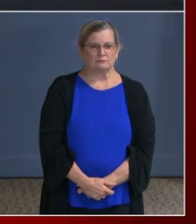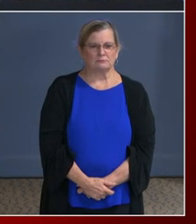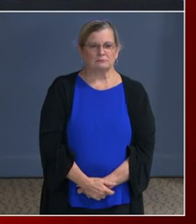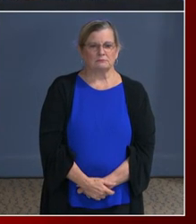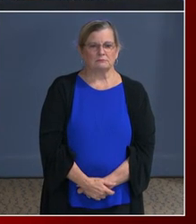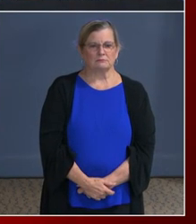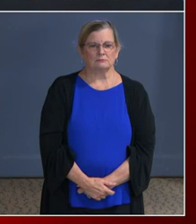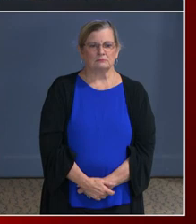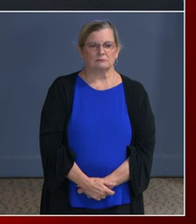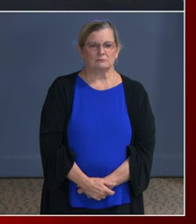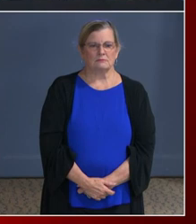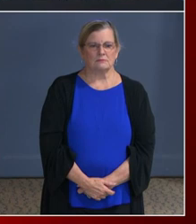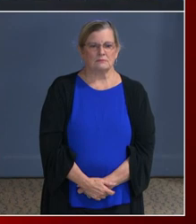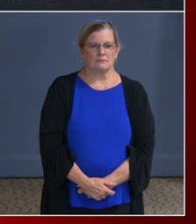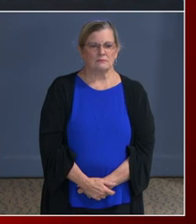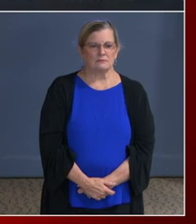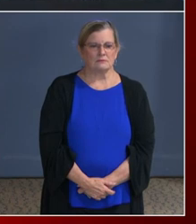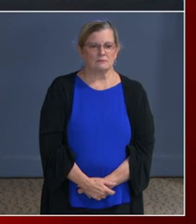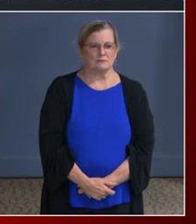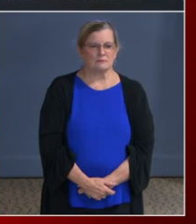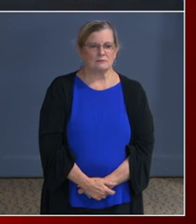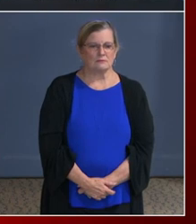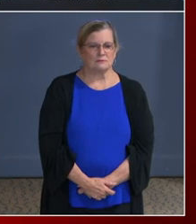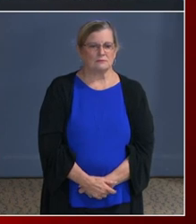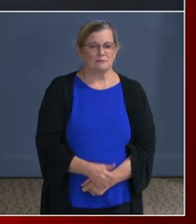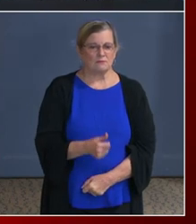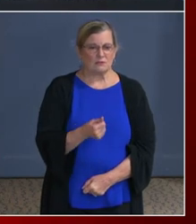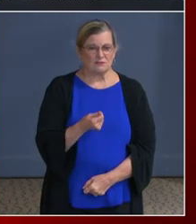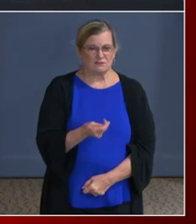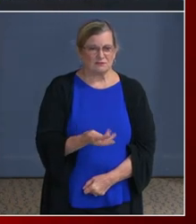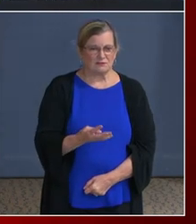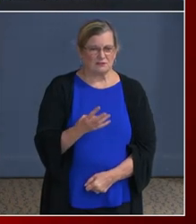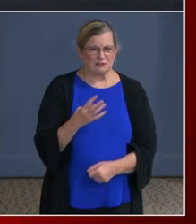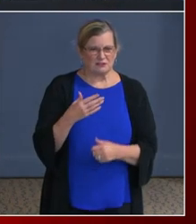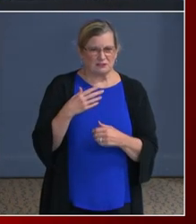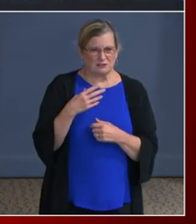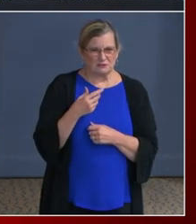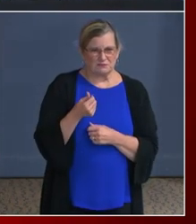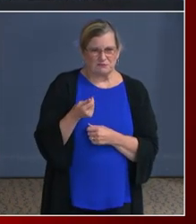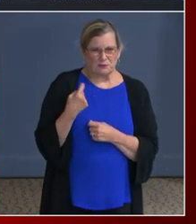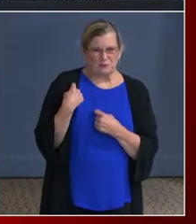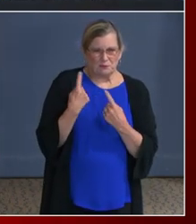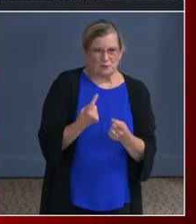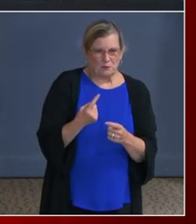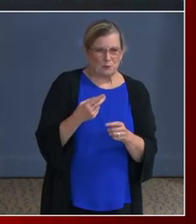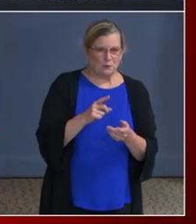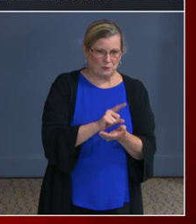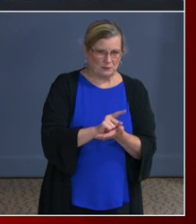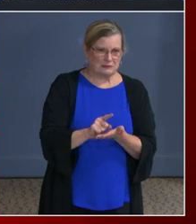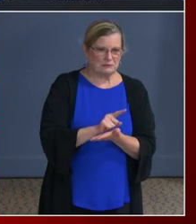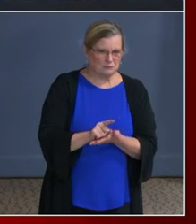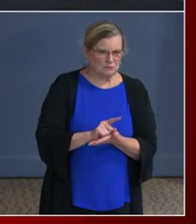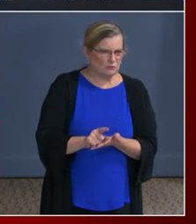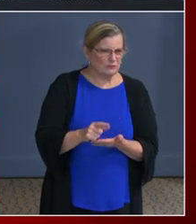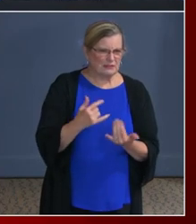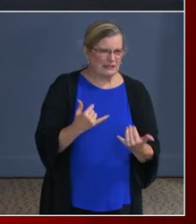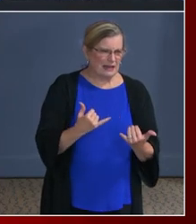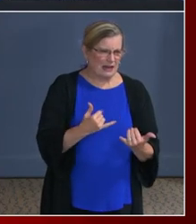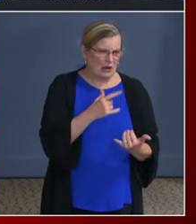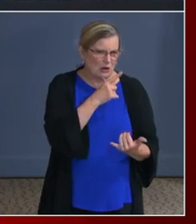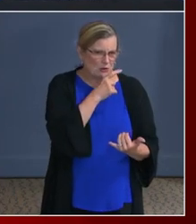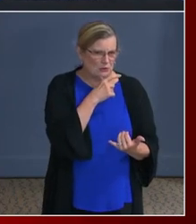Also, just a few weeks ago, we were joined by the DC Hospital Association and the American